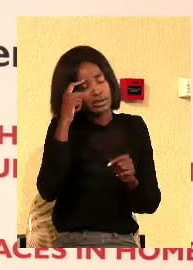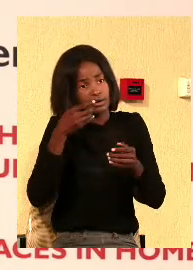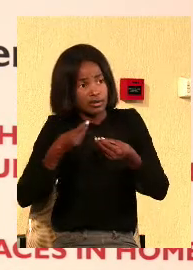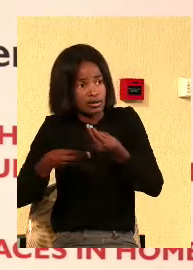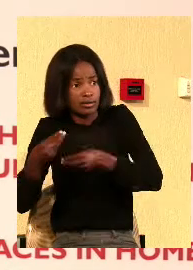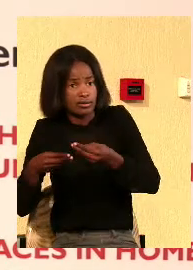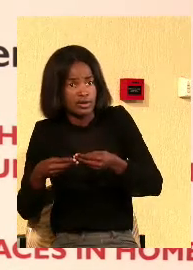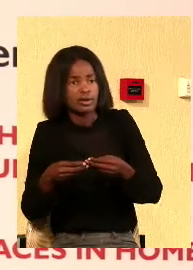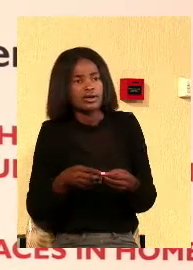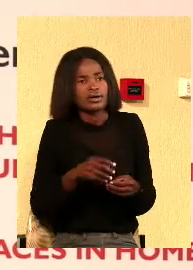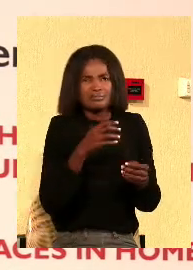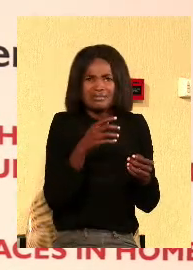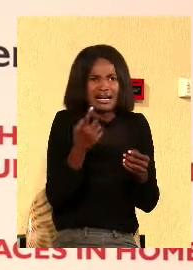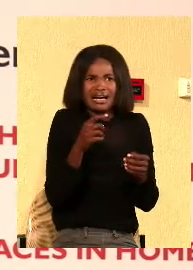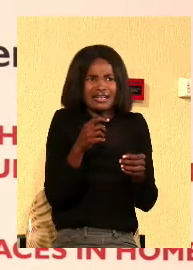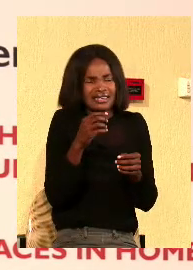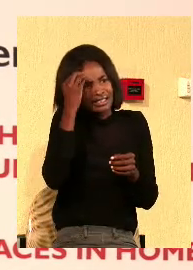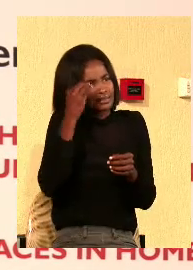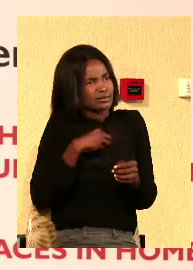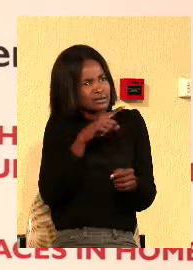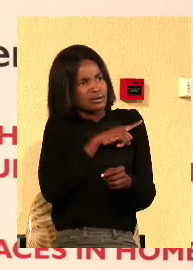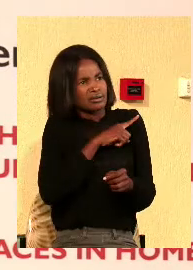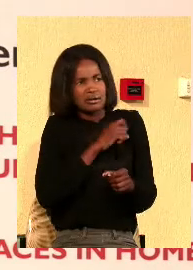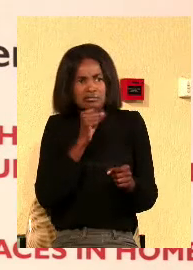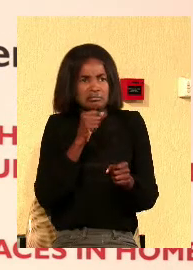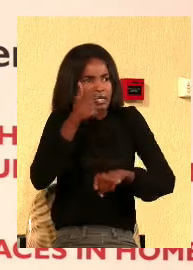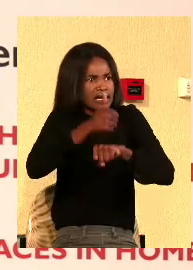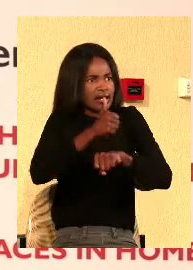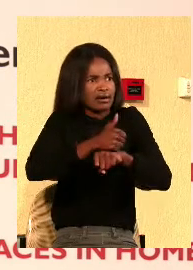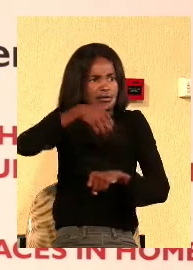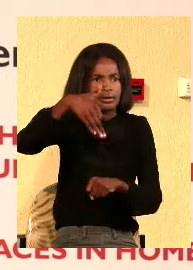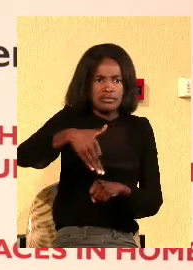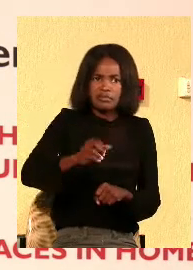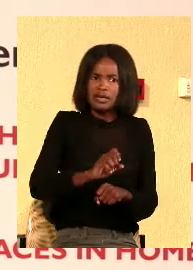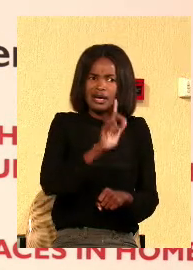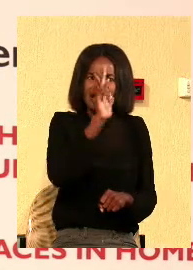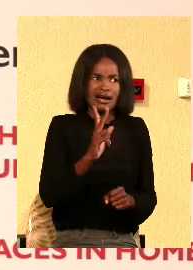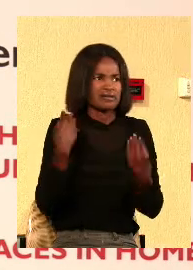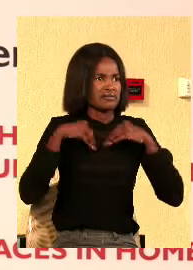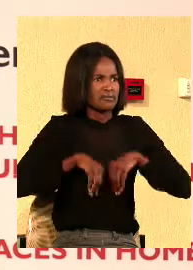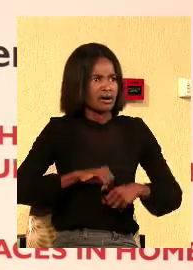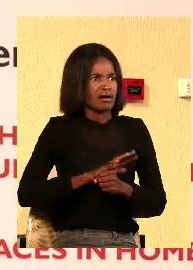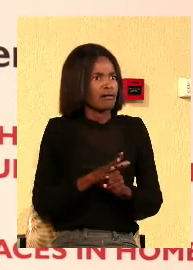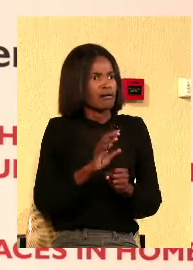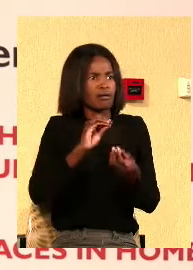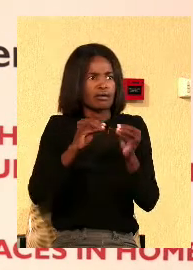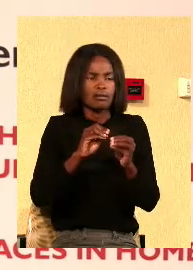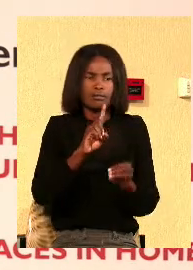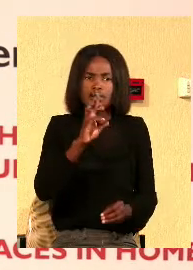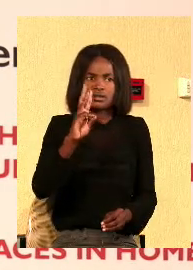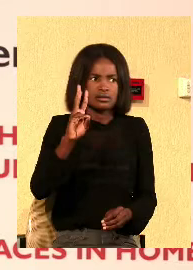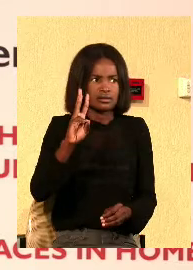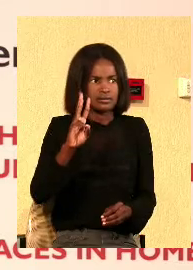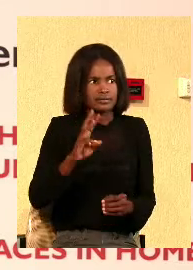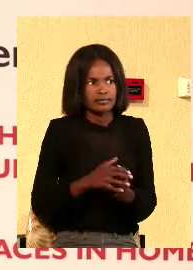must balance very, very delicately. So it would be dangerous for us to assume that yes, the